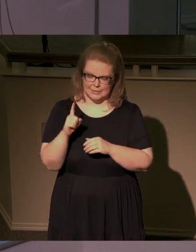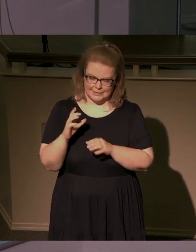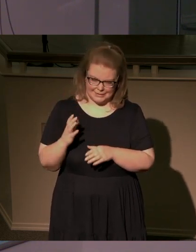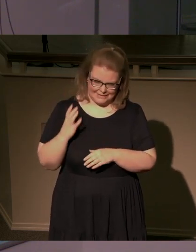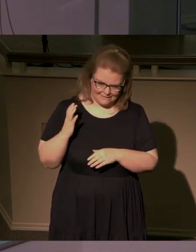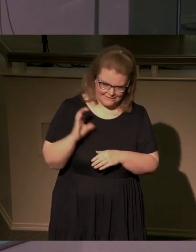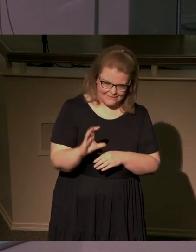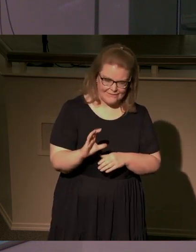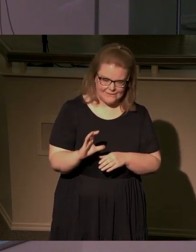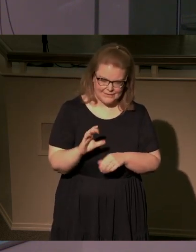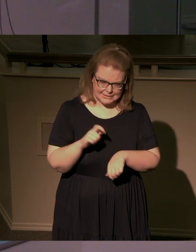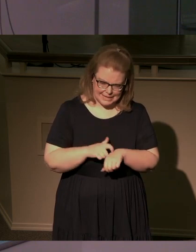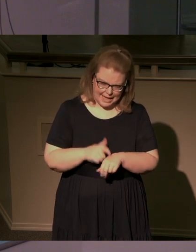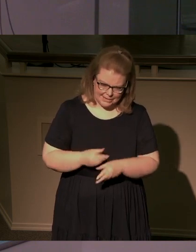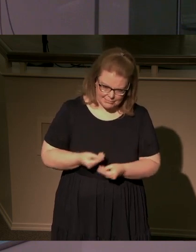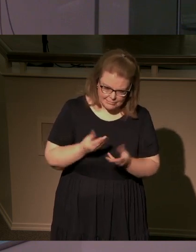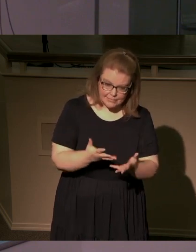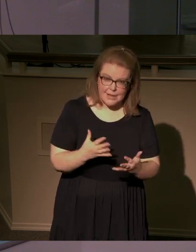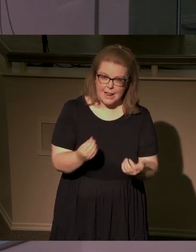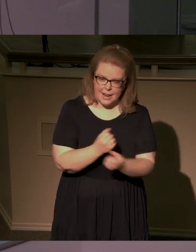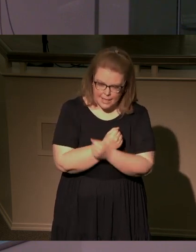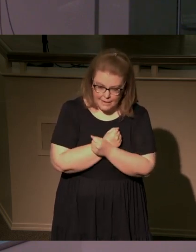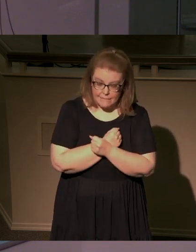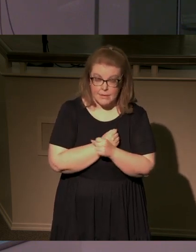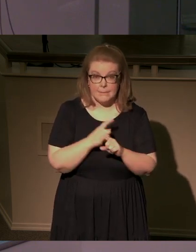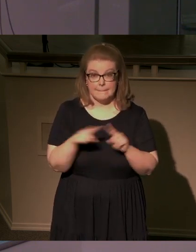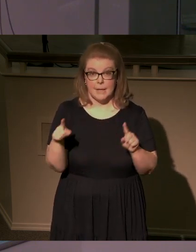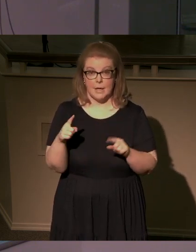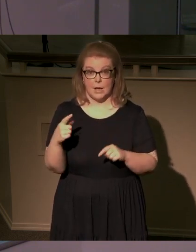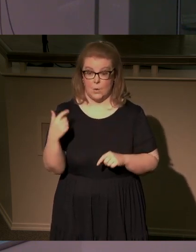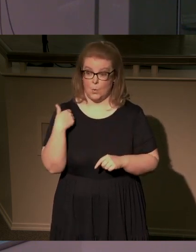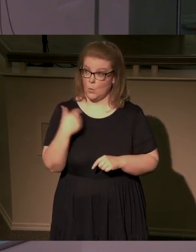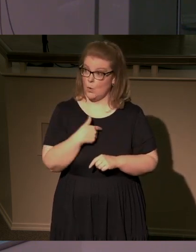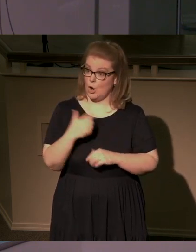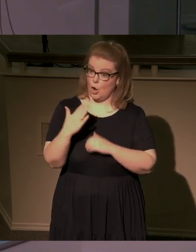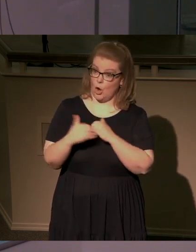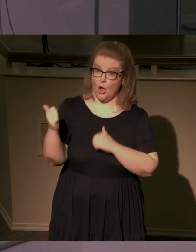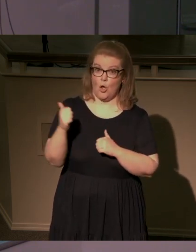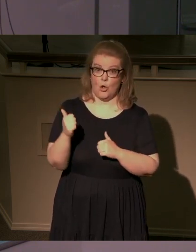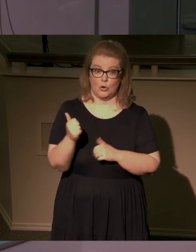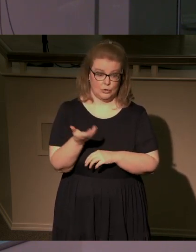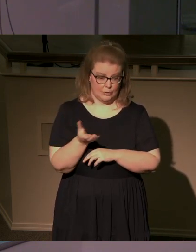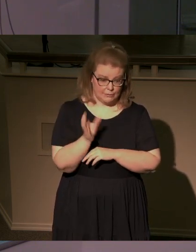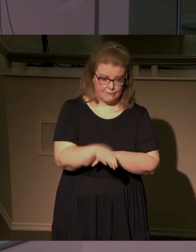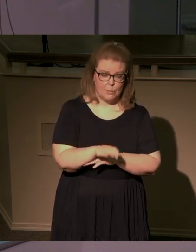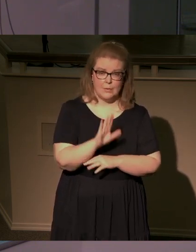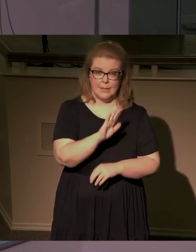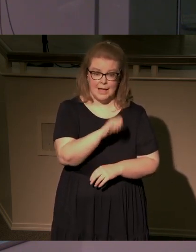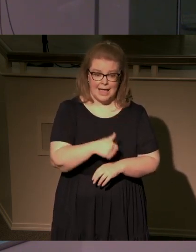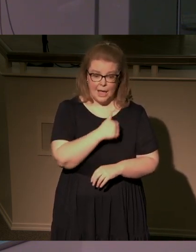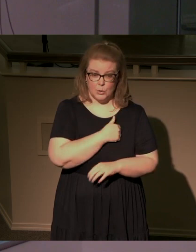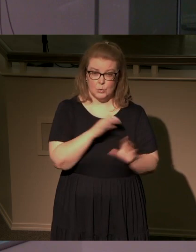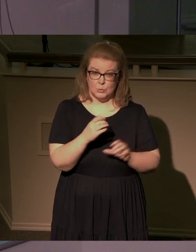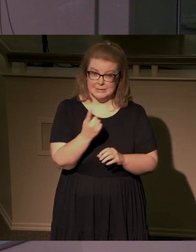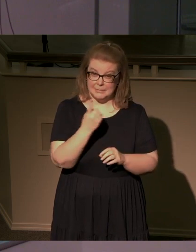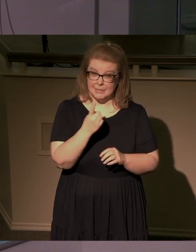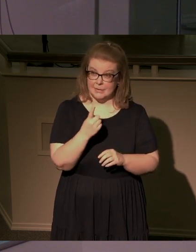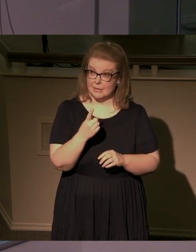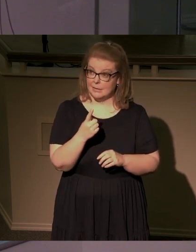for them and love them. But you're never called to cause their attitudes to do something that only God can